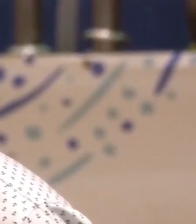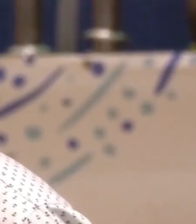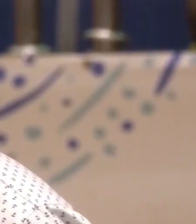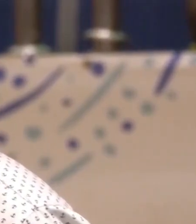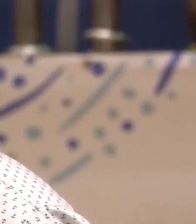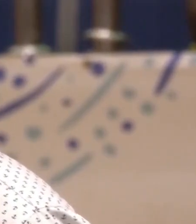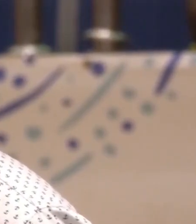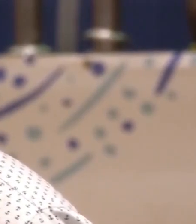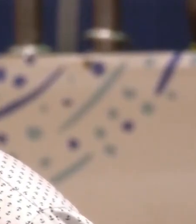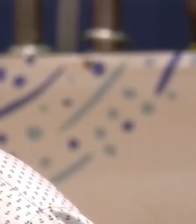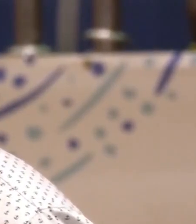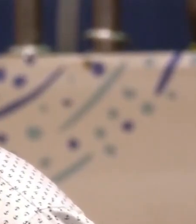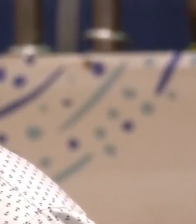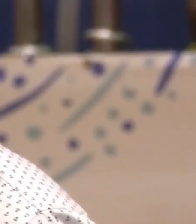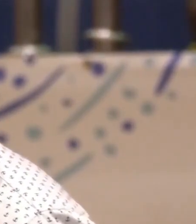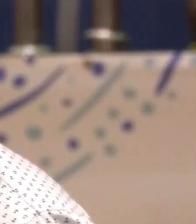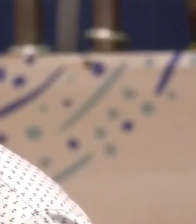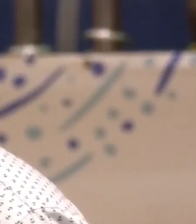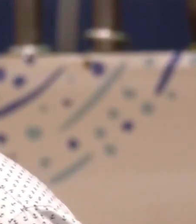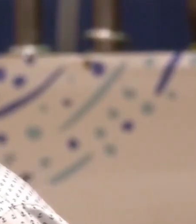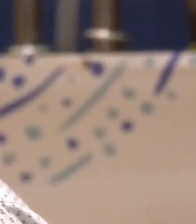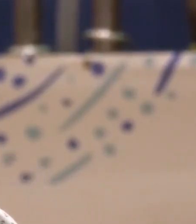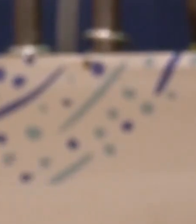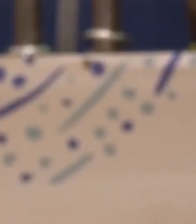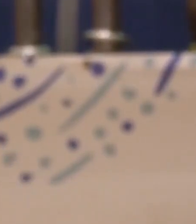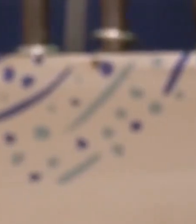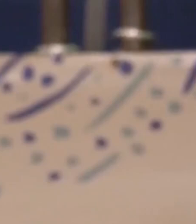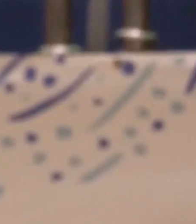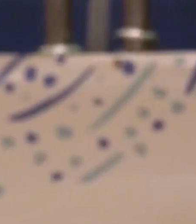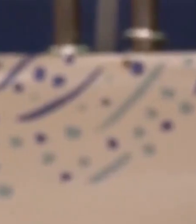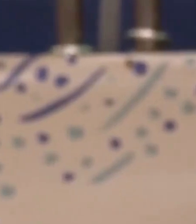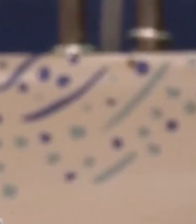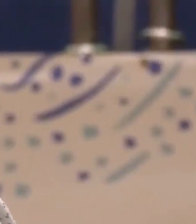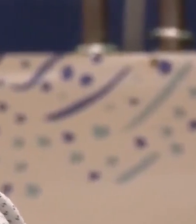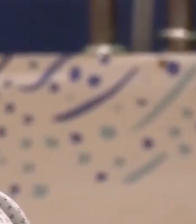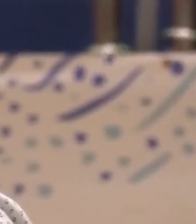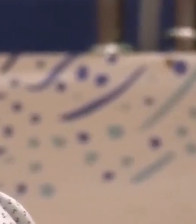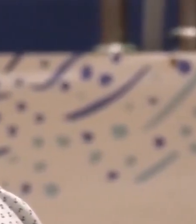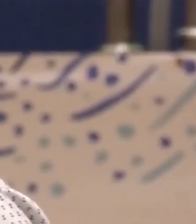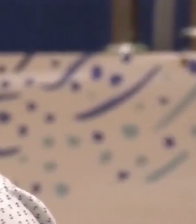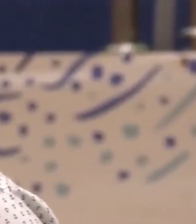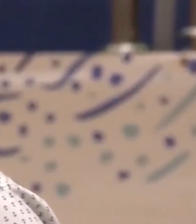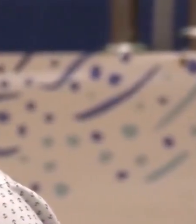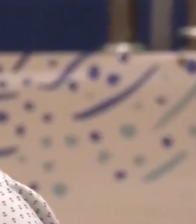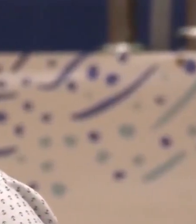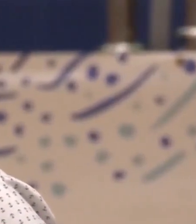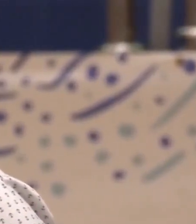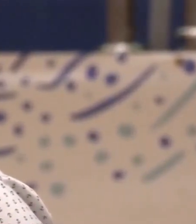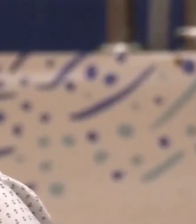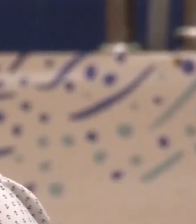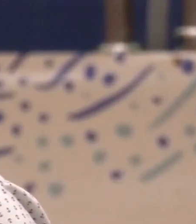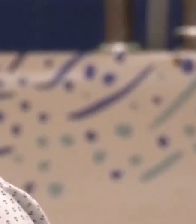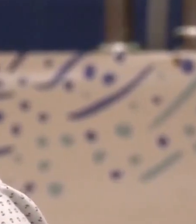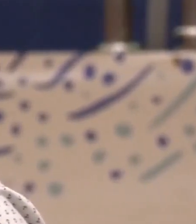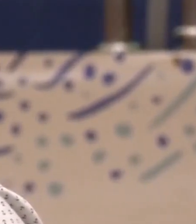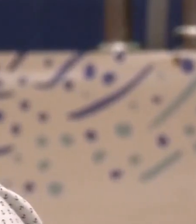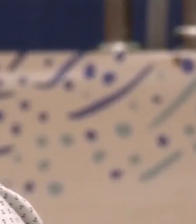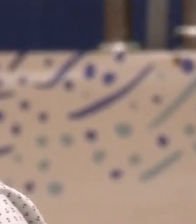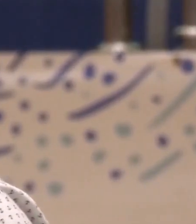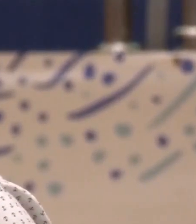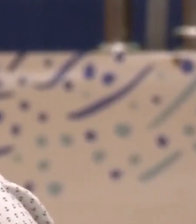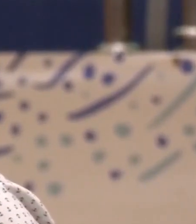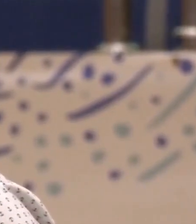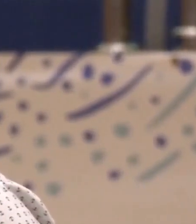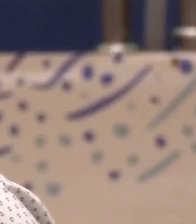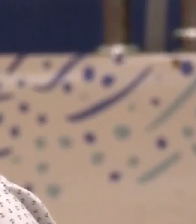right here on island. We have identified 3 directors to be part of the process. The constitution